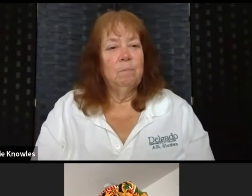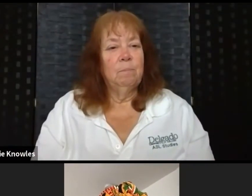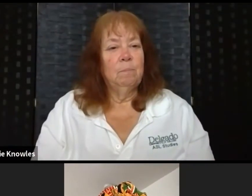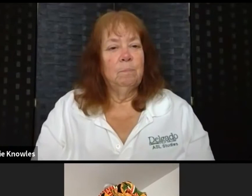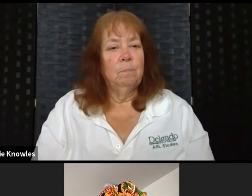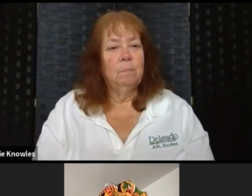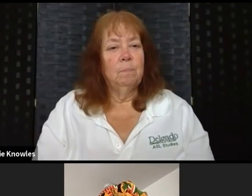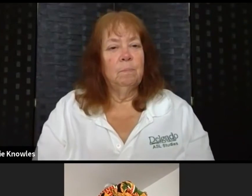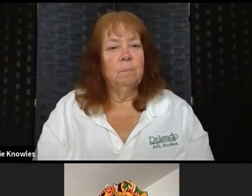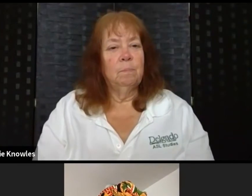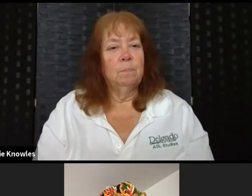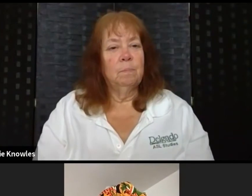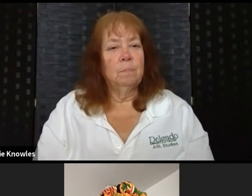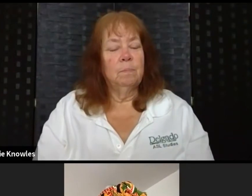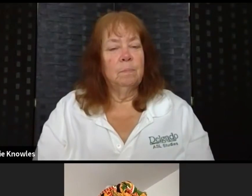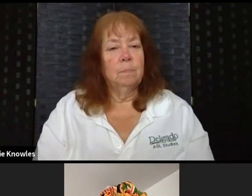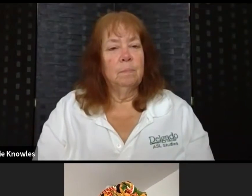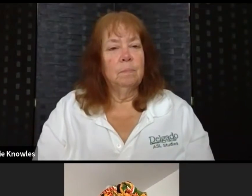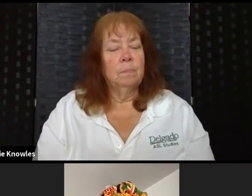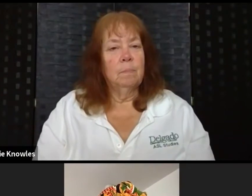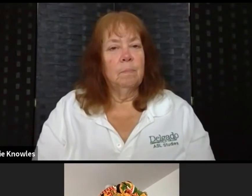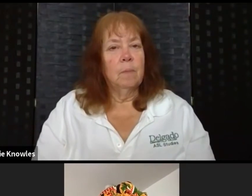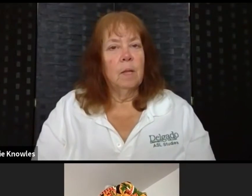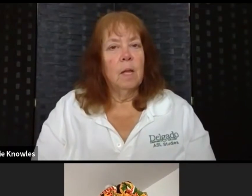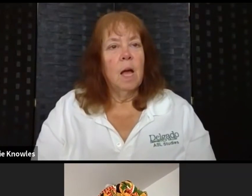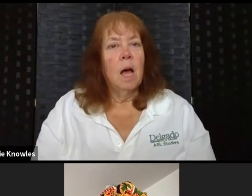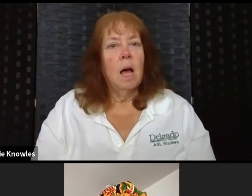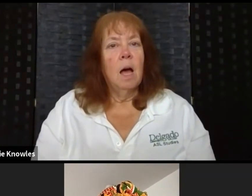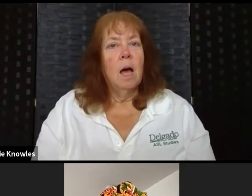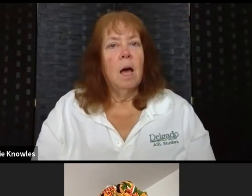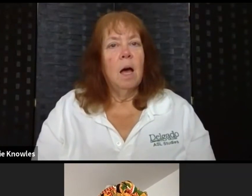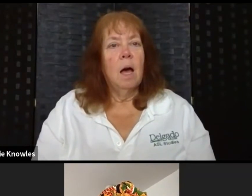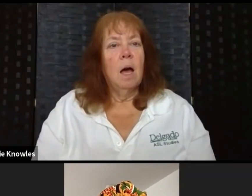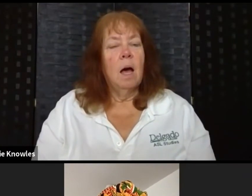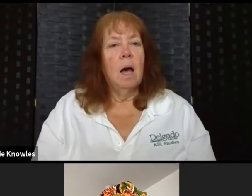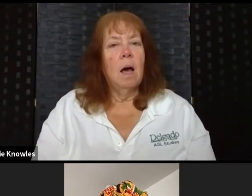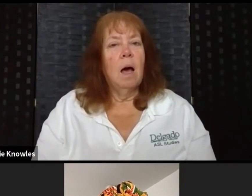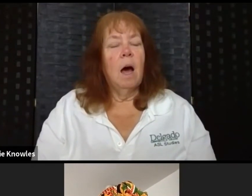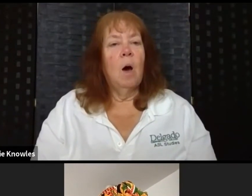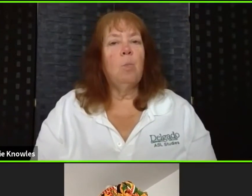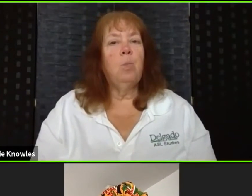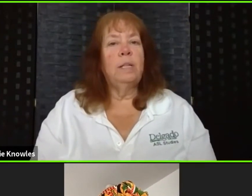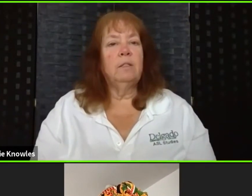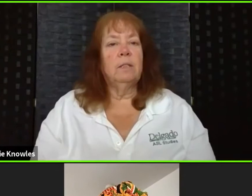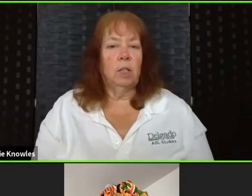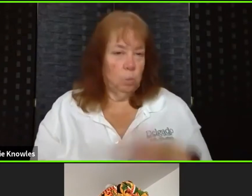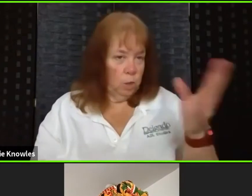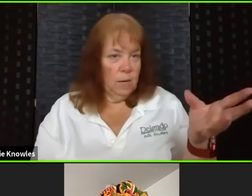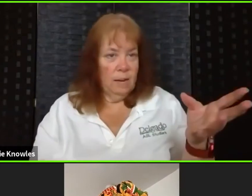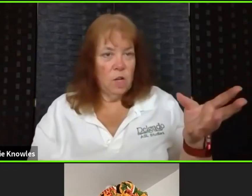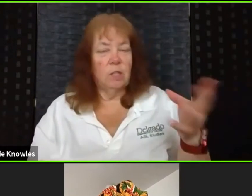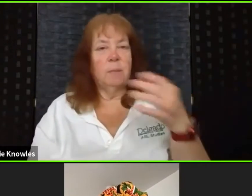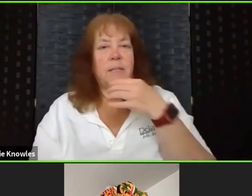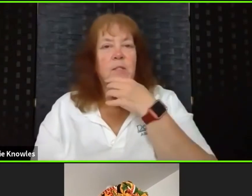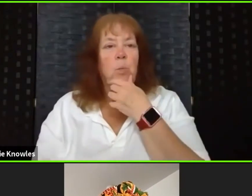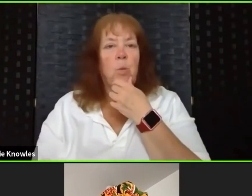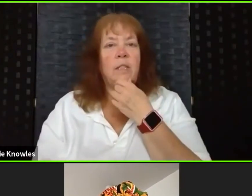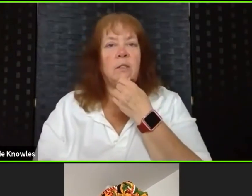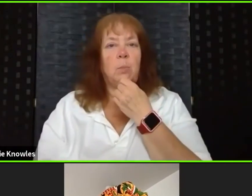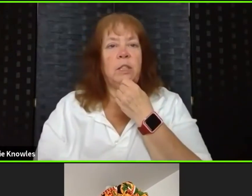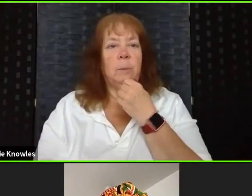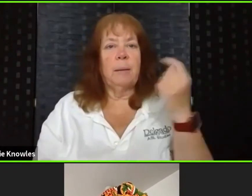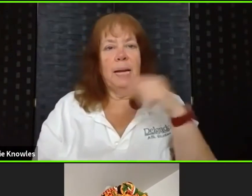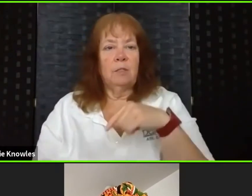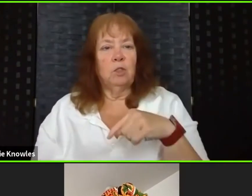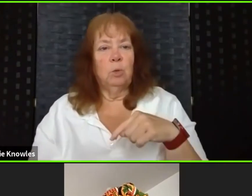like my paperwork to you for it with the EIPA scores and all the different tests I took? Once, because you and I have talked about this,